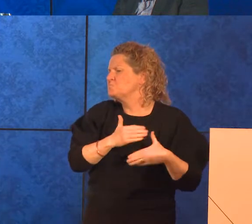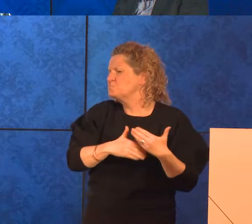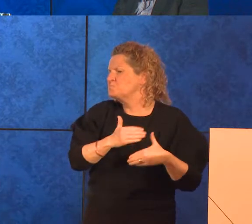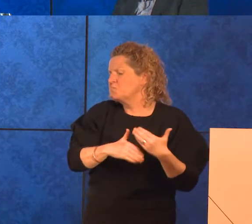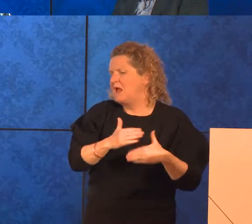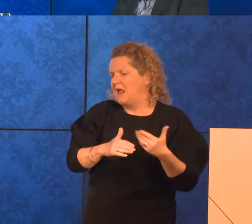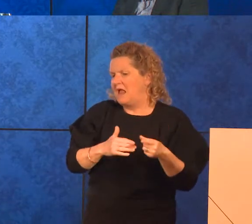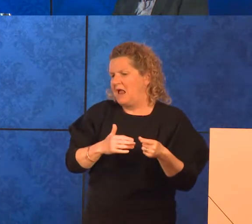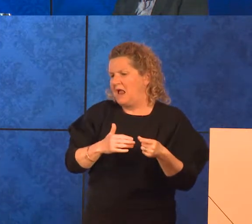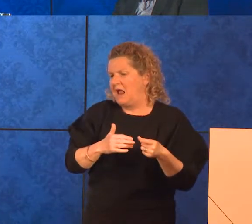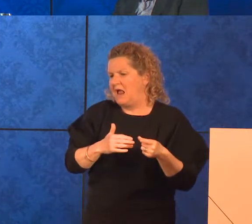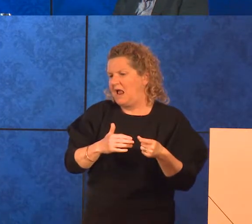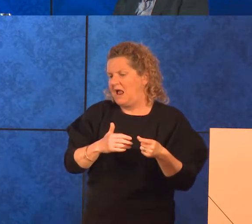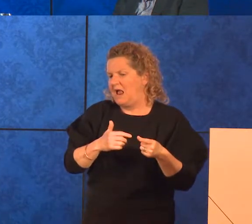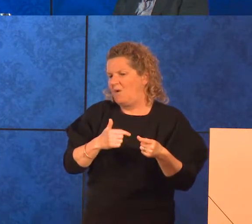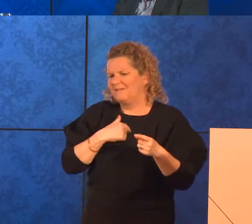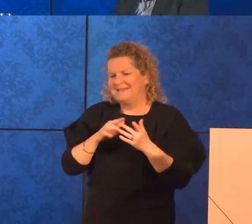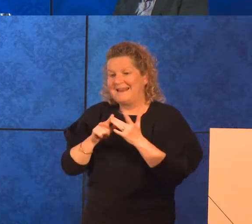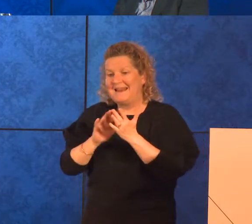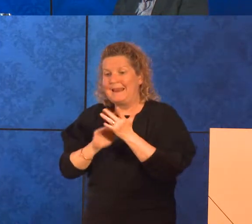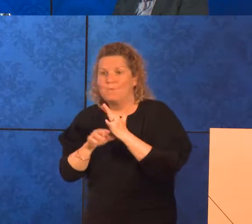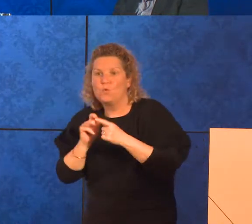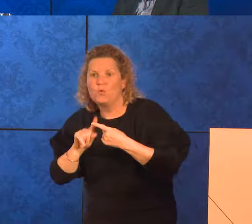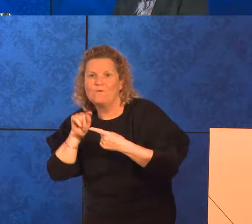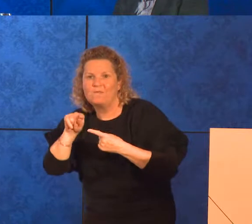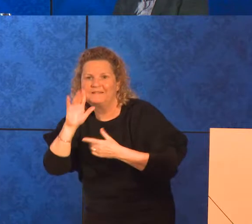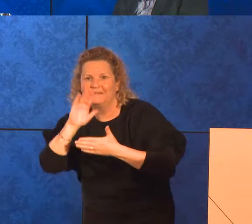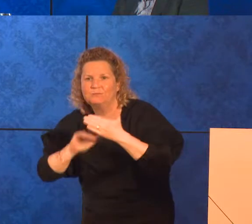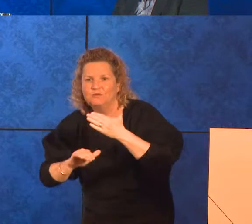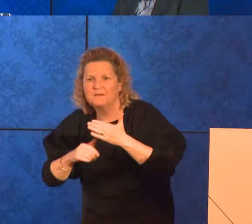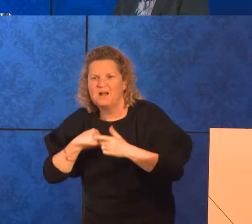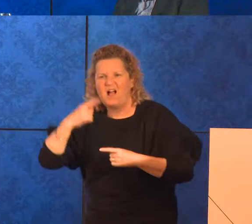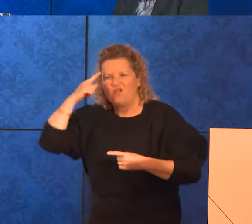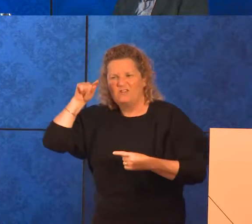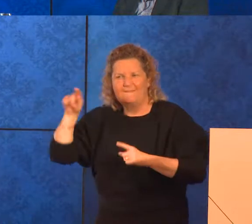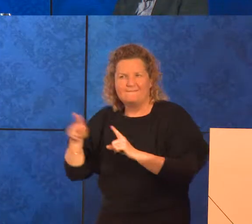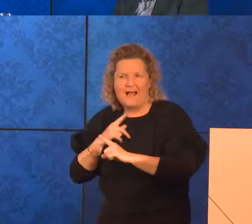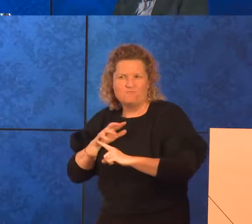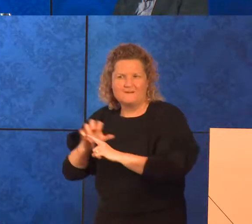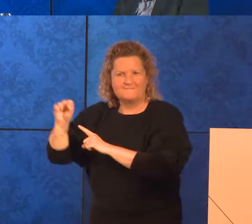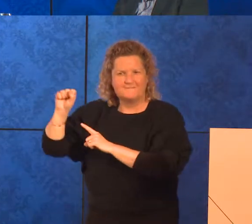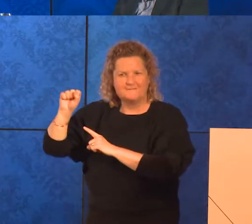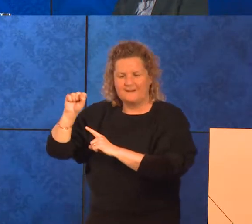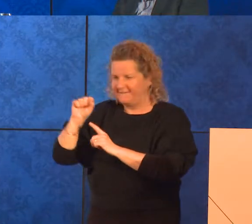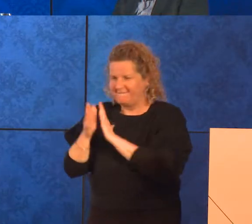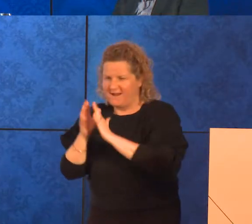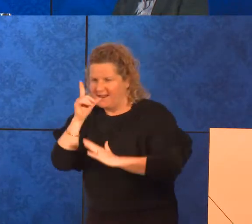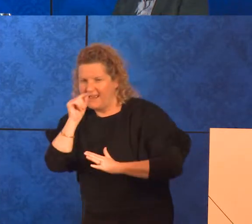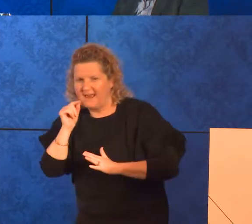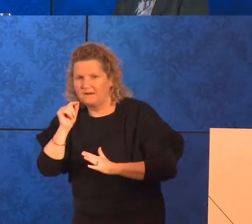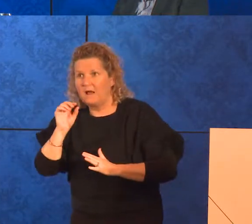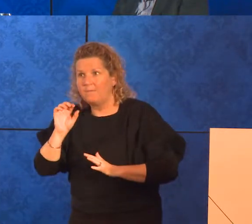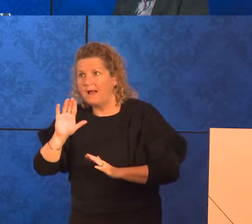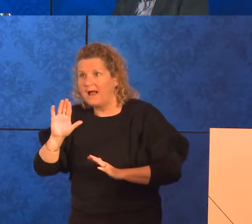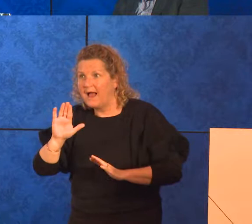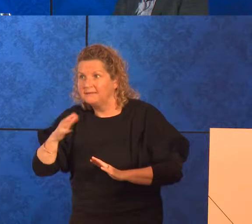once again, it's not that I was immune from the encounter, but I thought I'd be able to spot it or define it. And I couldn't even define, to be honest, that it was abuse that was happening